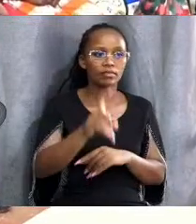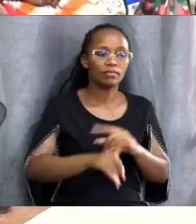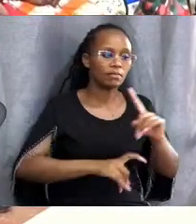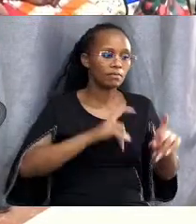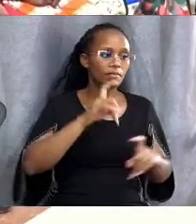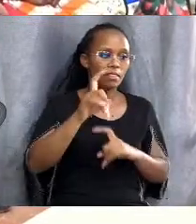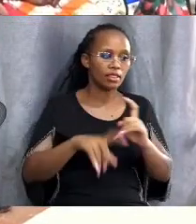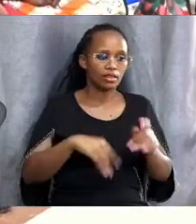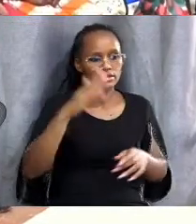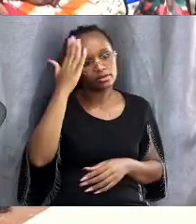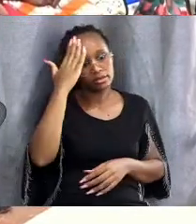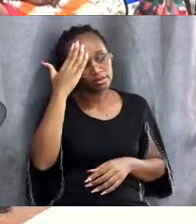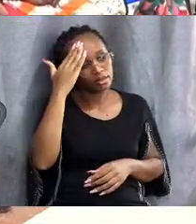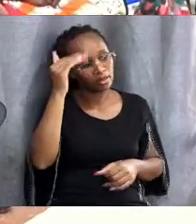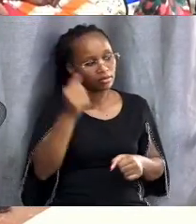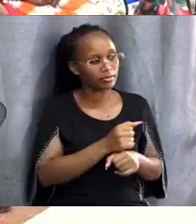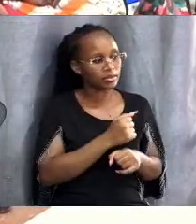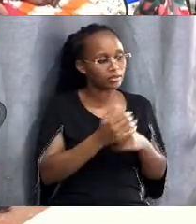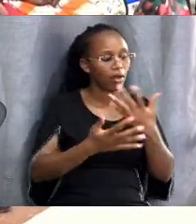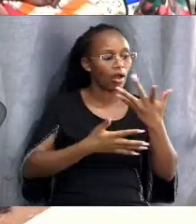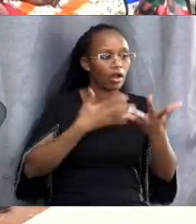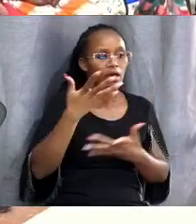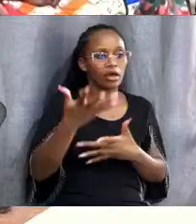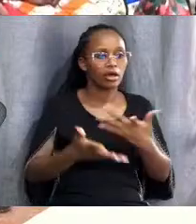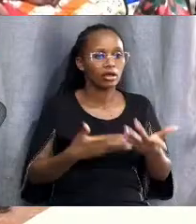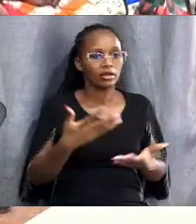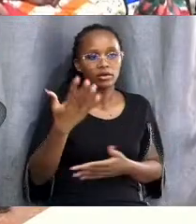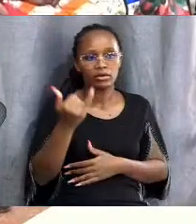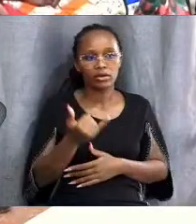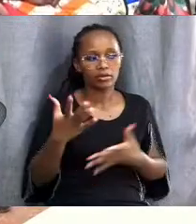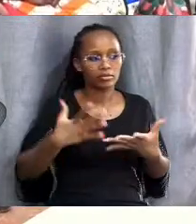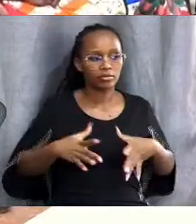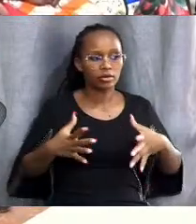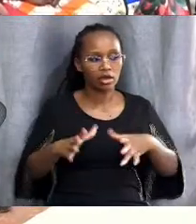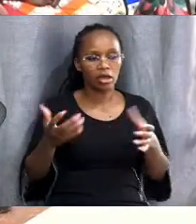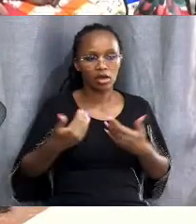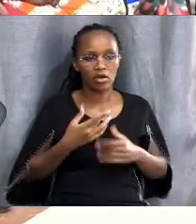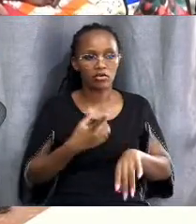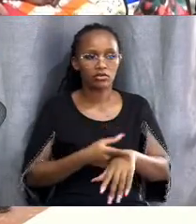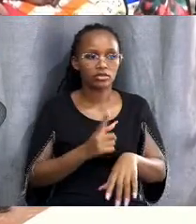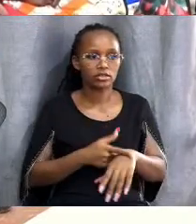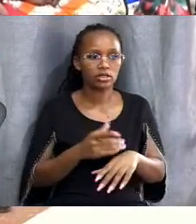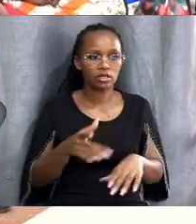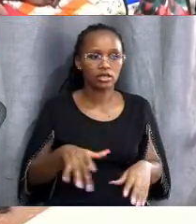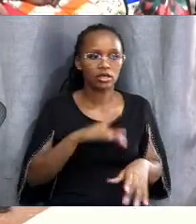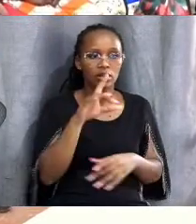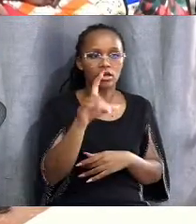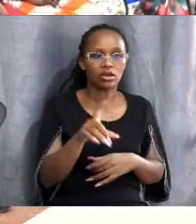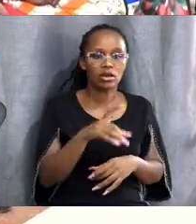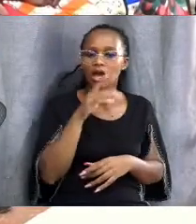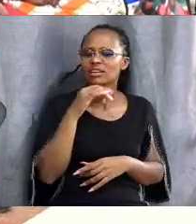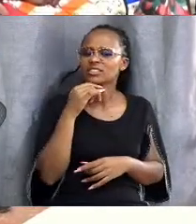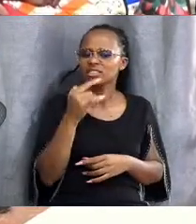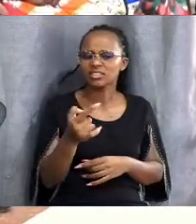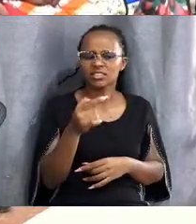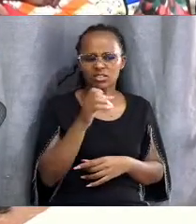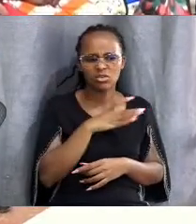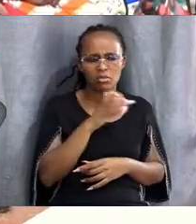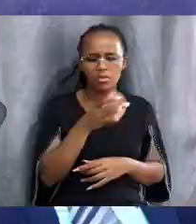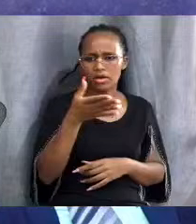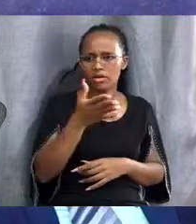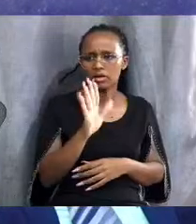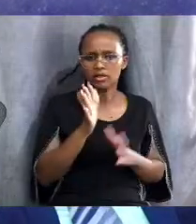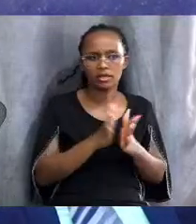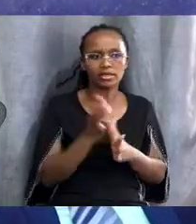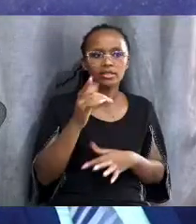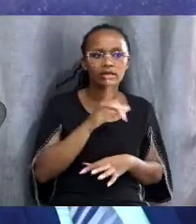questions that you know they cannot be answered. Todokwe adwa do makinyaga na makabia kubremu gai. Na